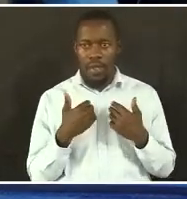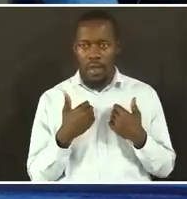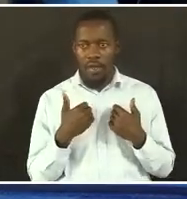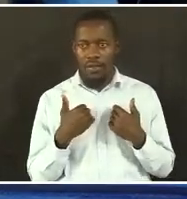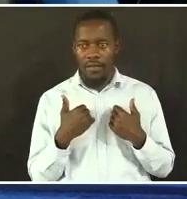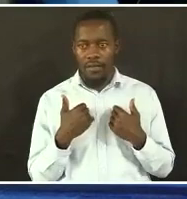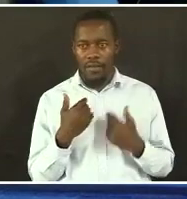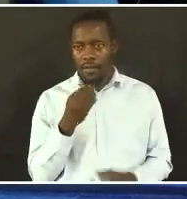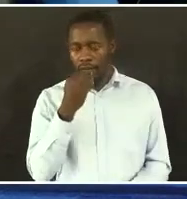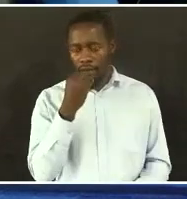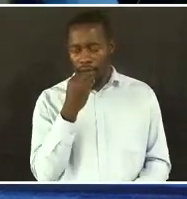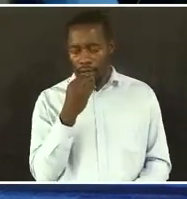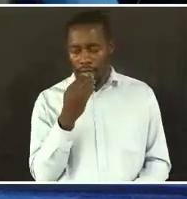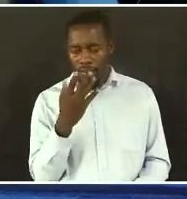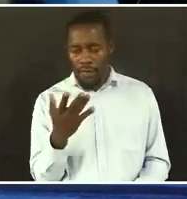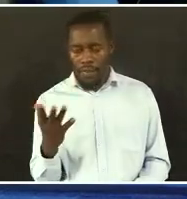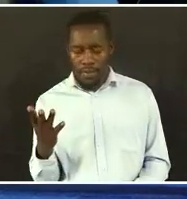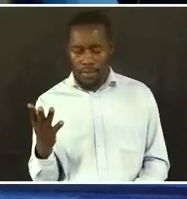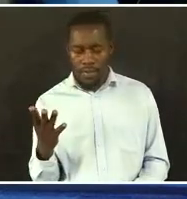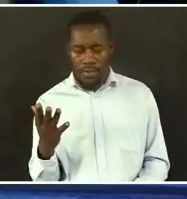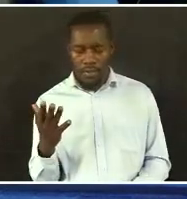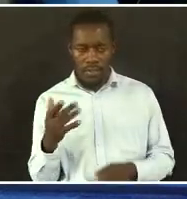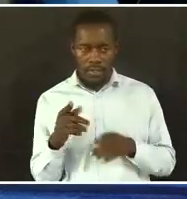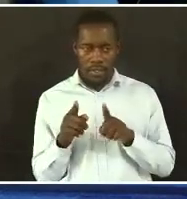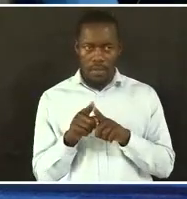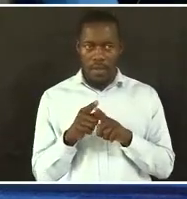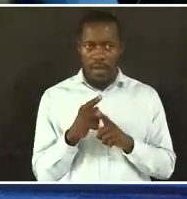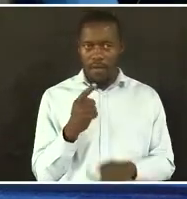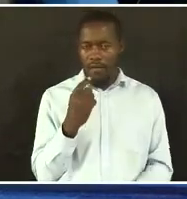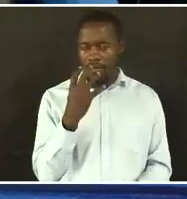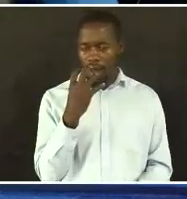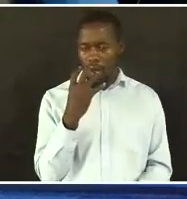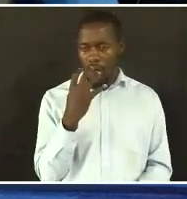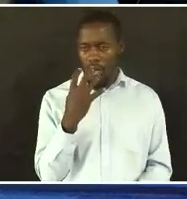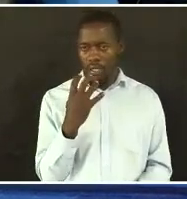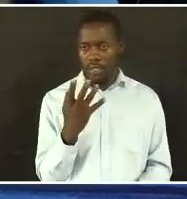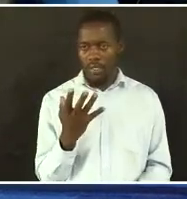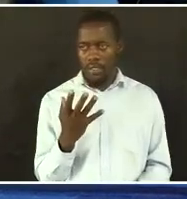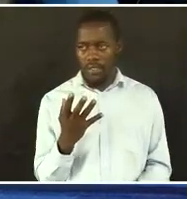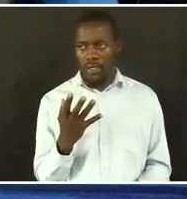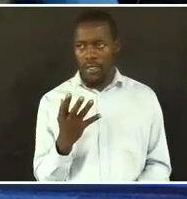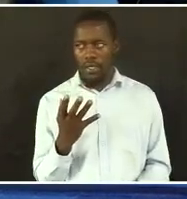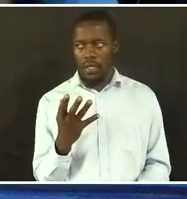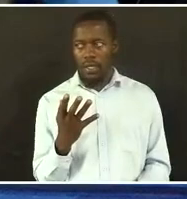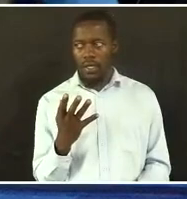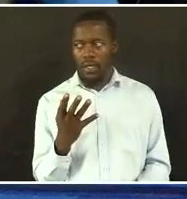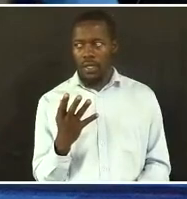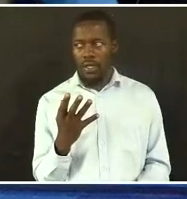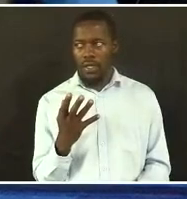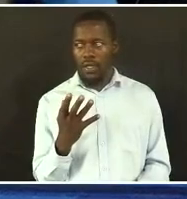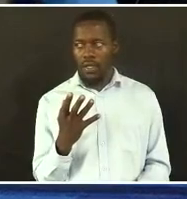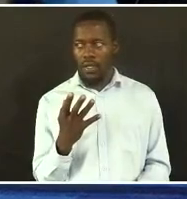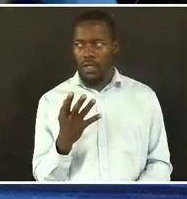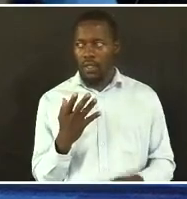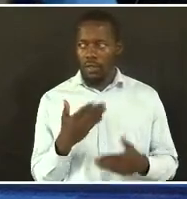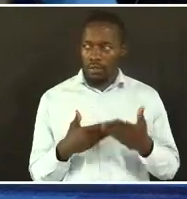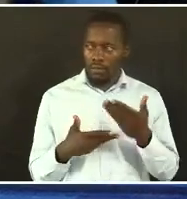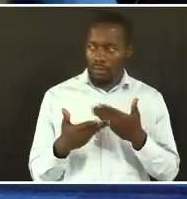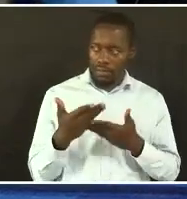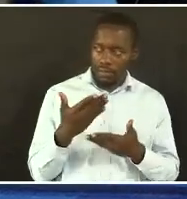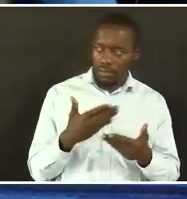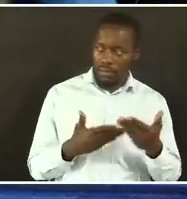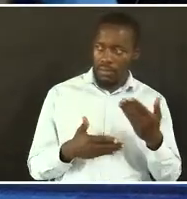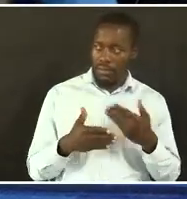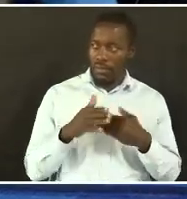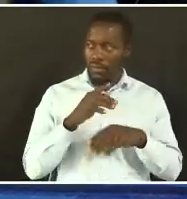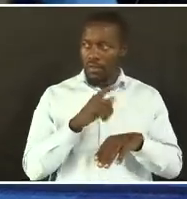items, and flowers and all this. And during the conversation with the